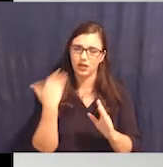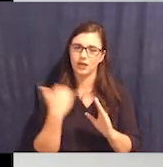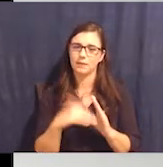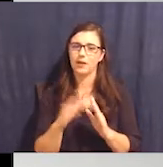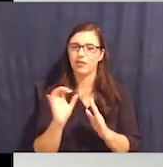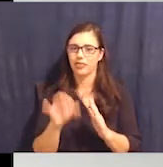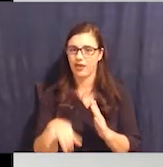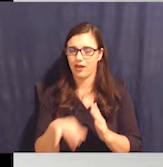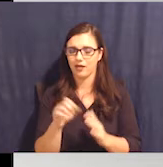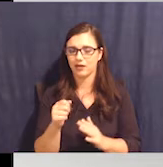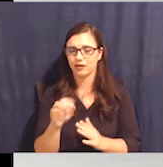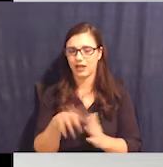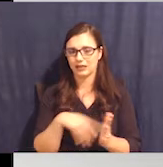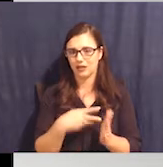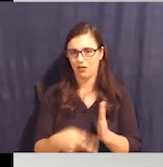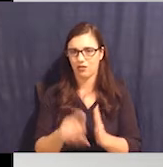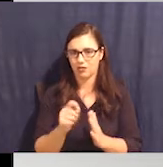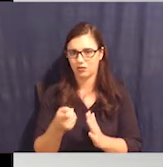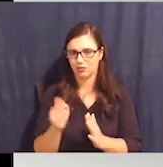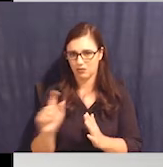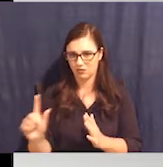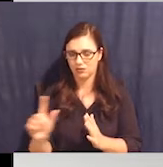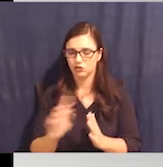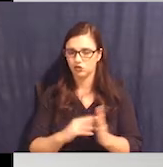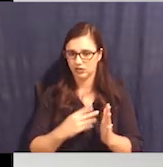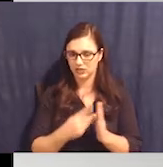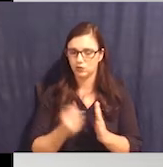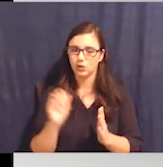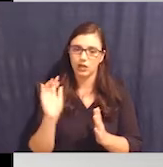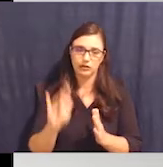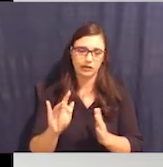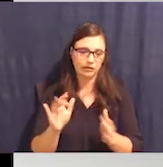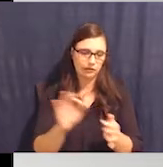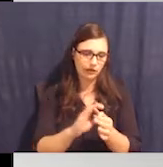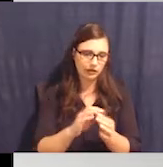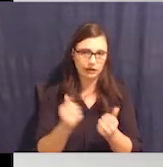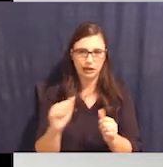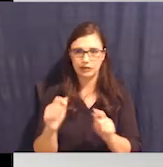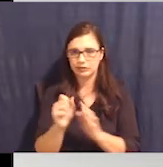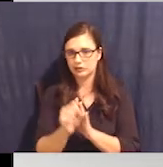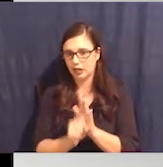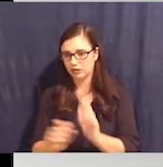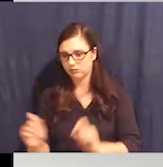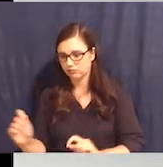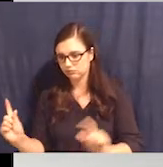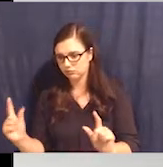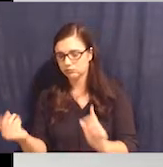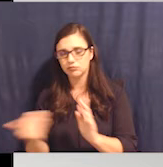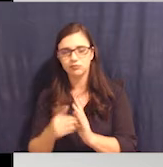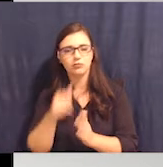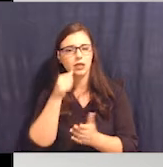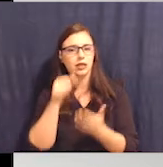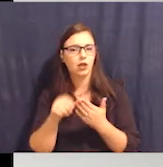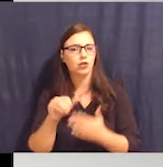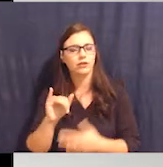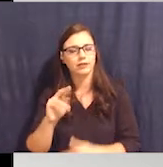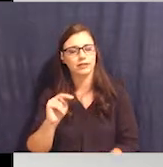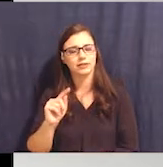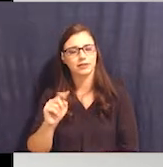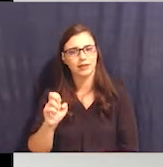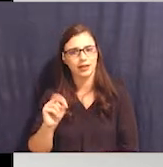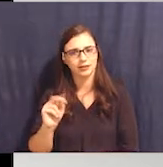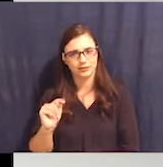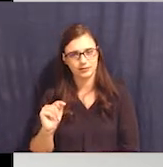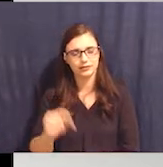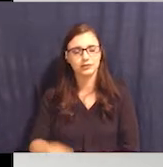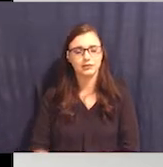I will email to you that in an Excel sheet. You could click on the link, go to any state, as well as, again, the letter of